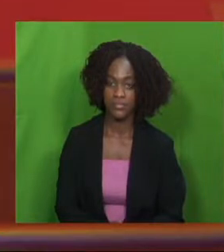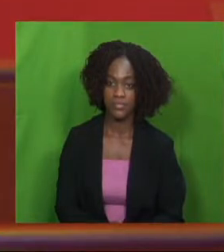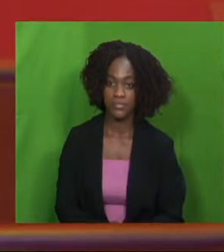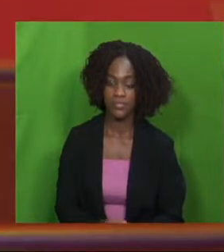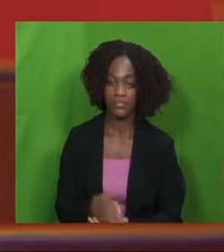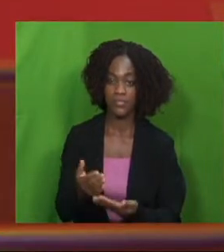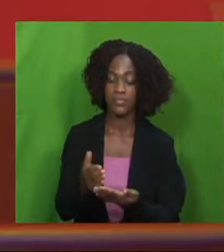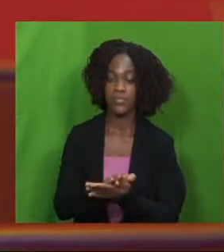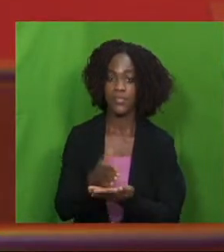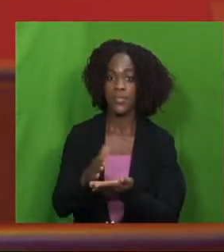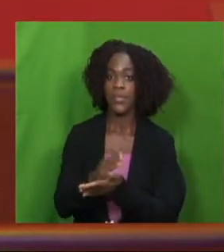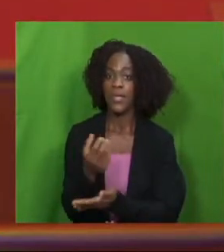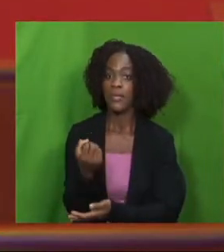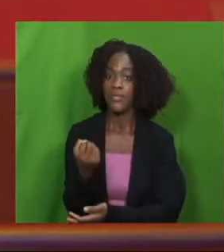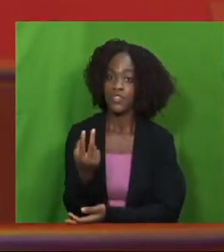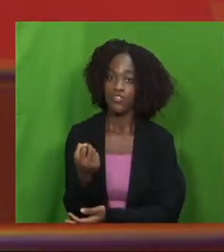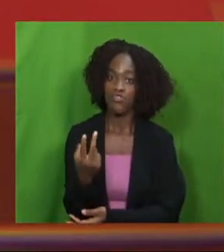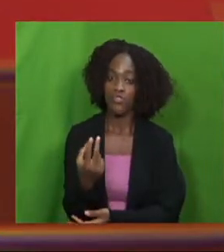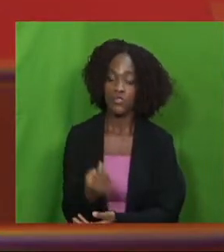Page 12.